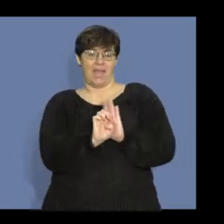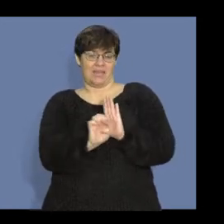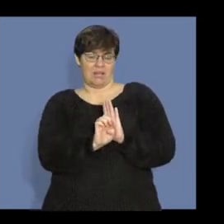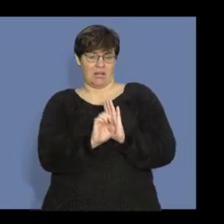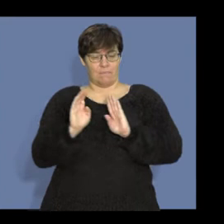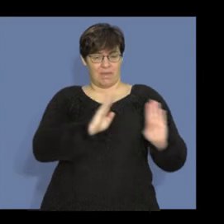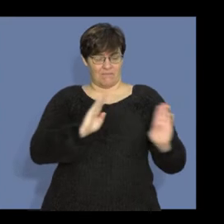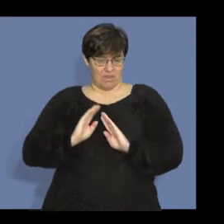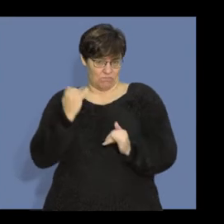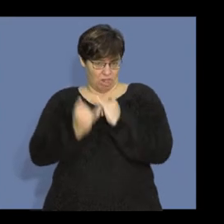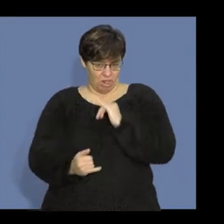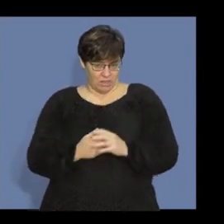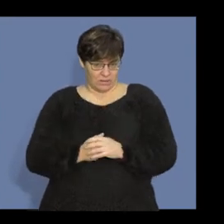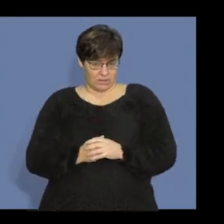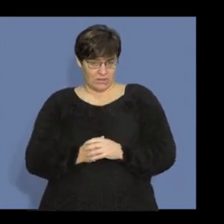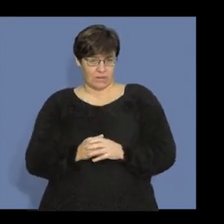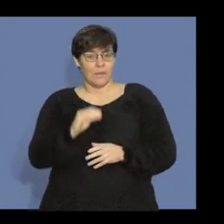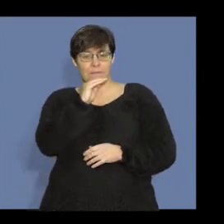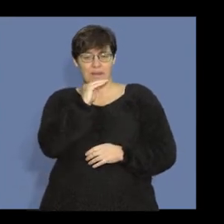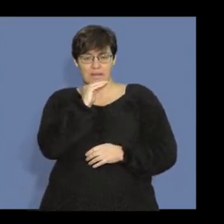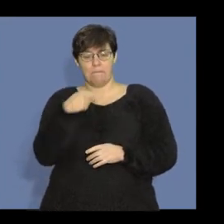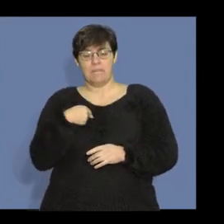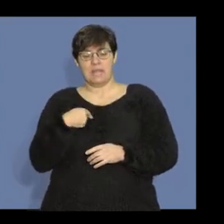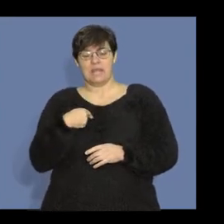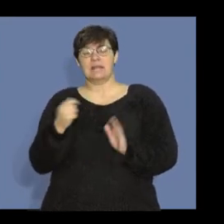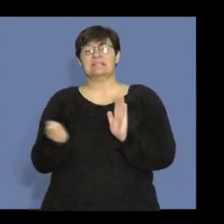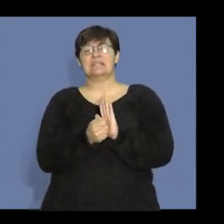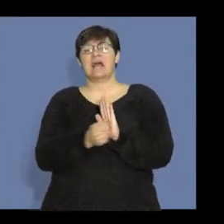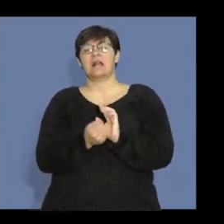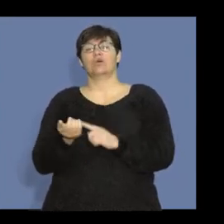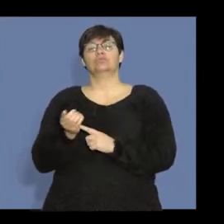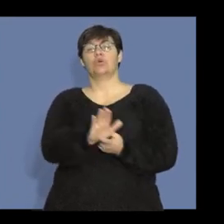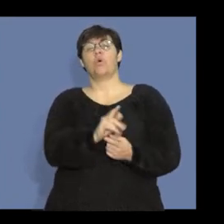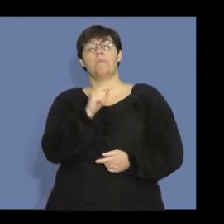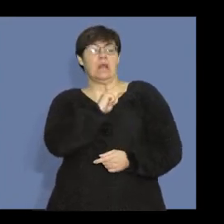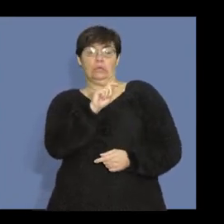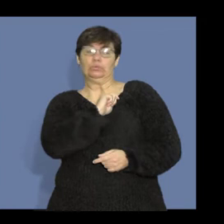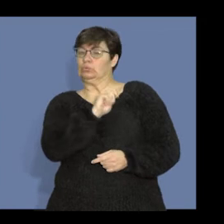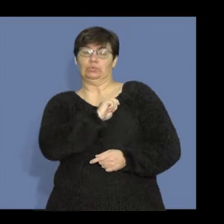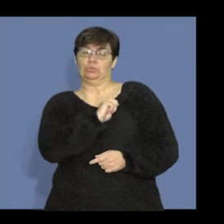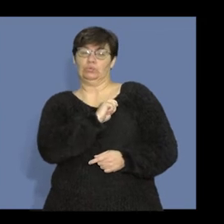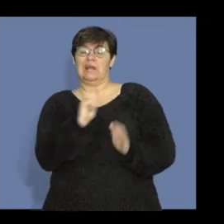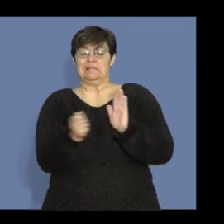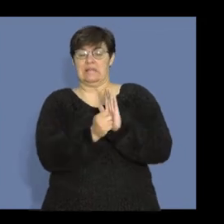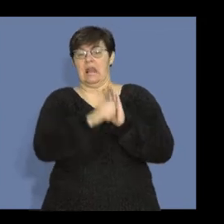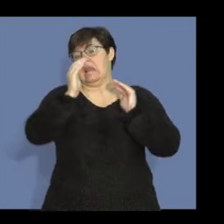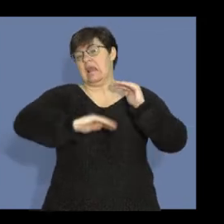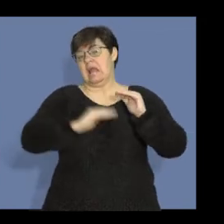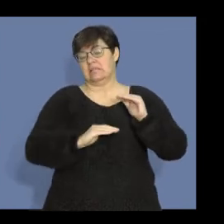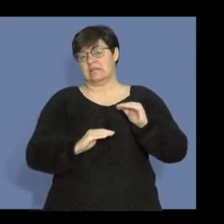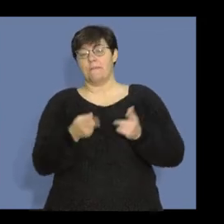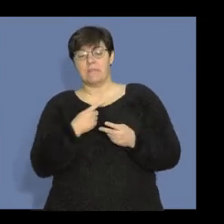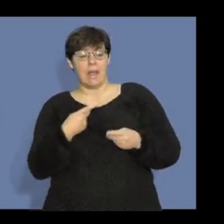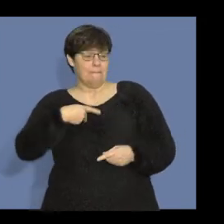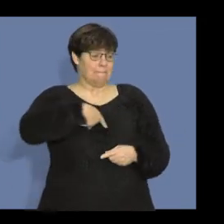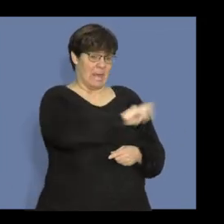The business understates its sales to show a lower amount on the VAT form so that it will not